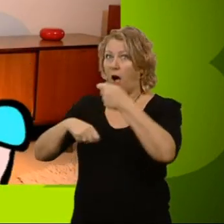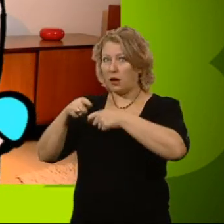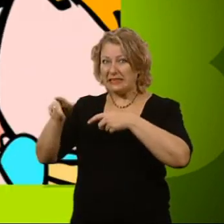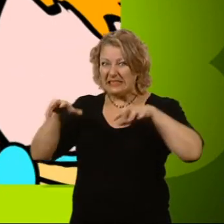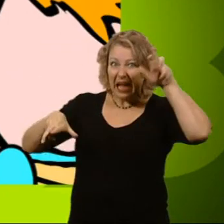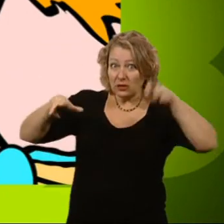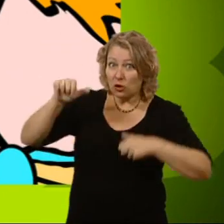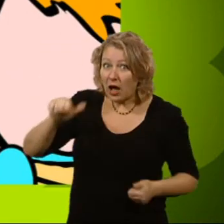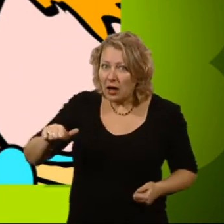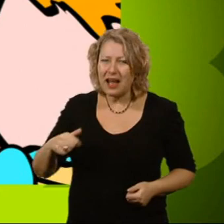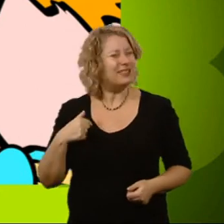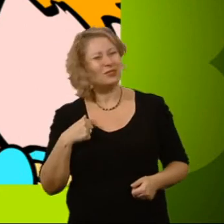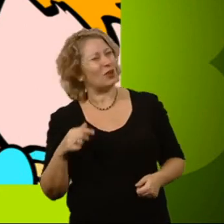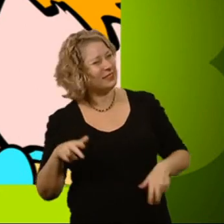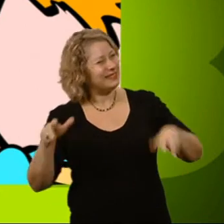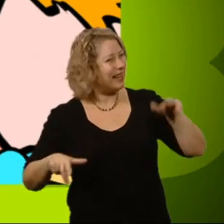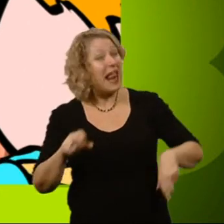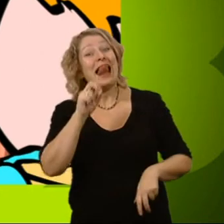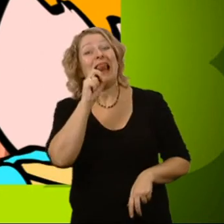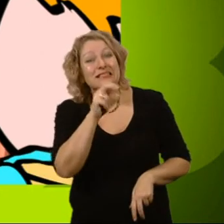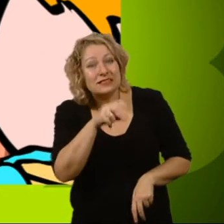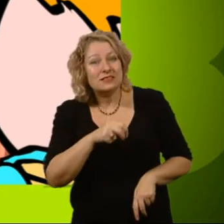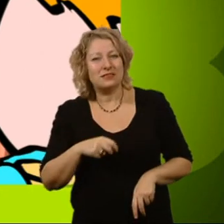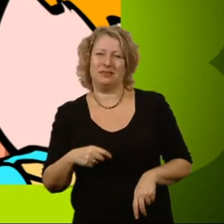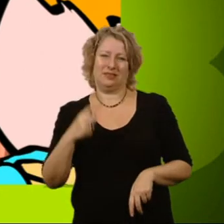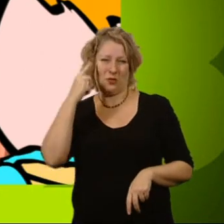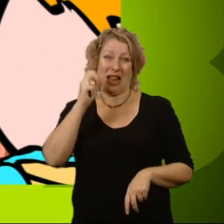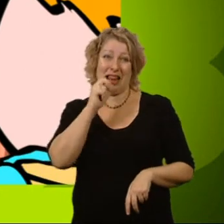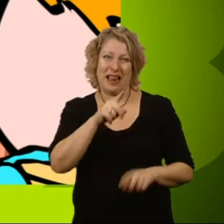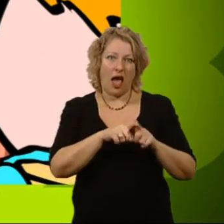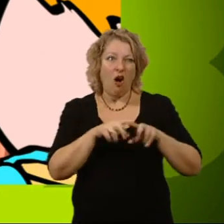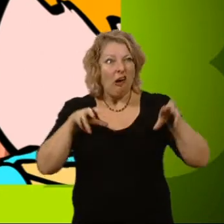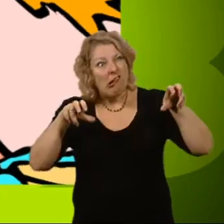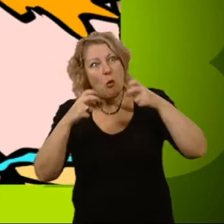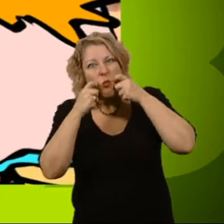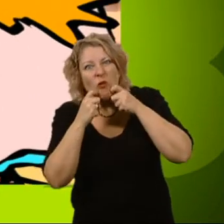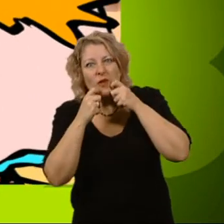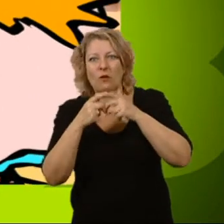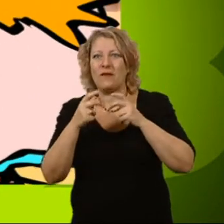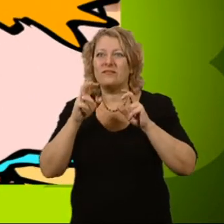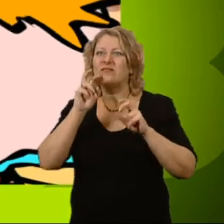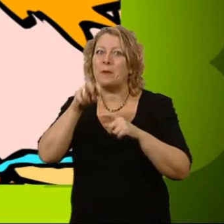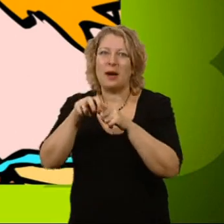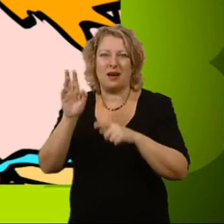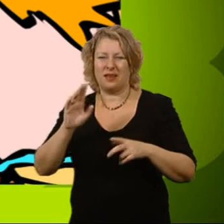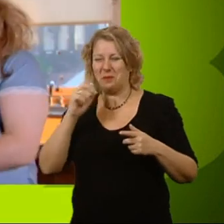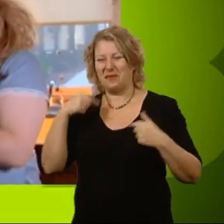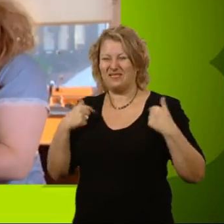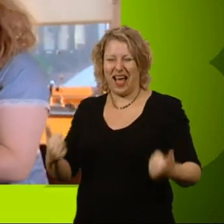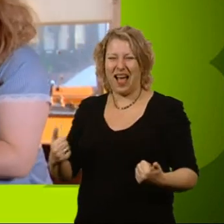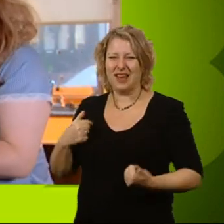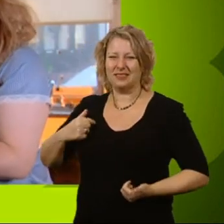a dinosaur? It's not a dinosaur, it's a lizard. I don't think lizard bites work like werewolf or vampire bites. I'm sure I'll be